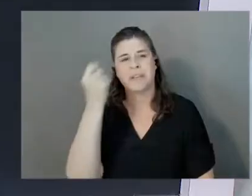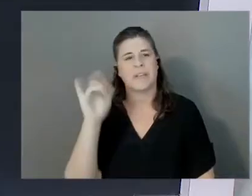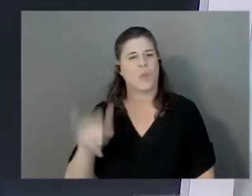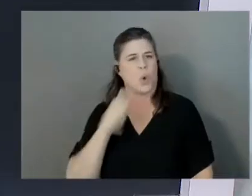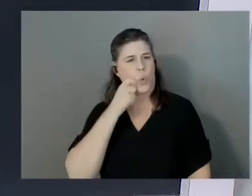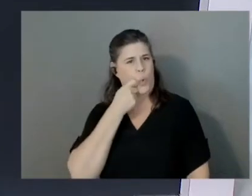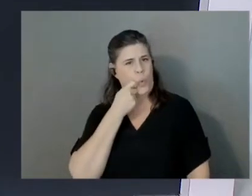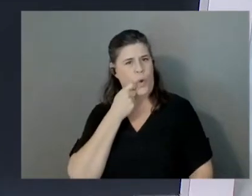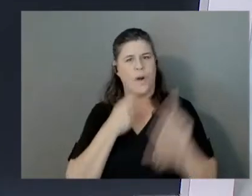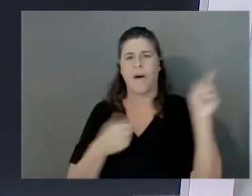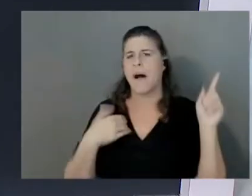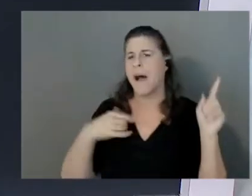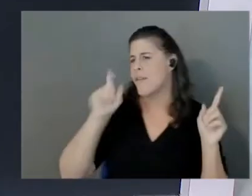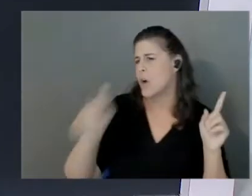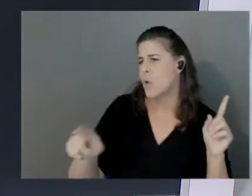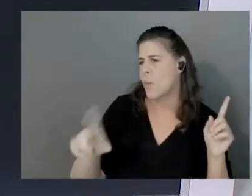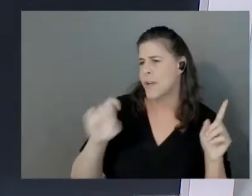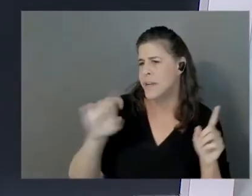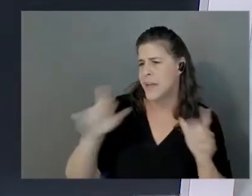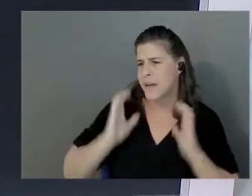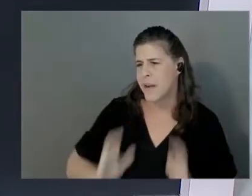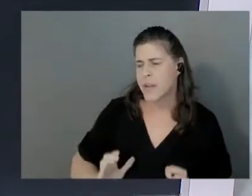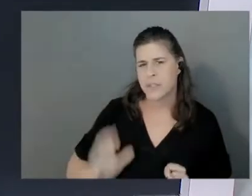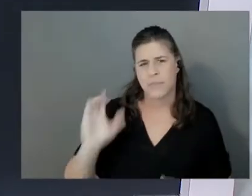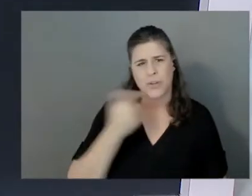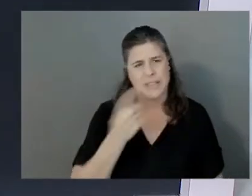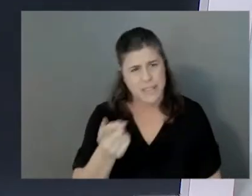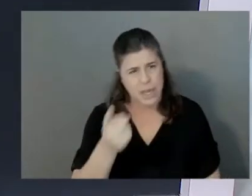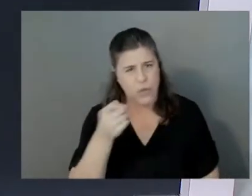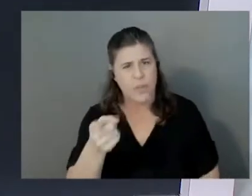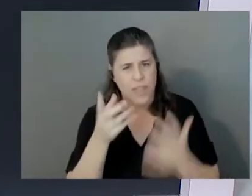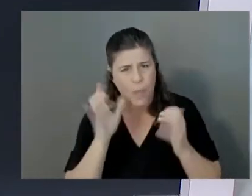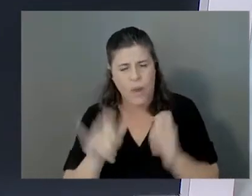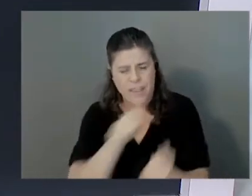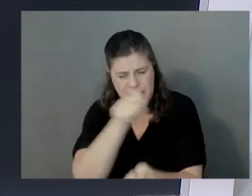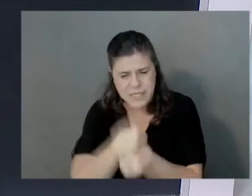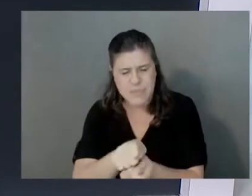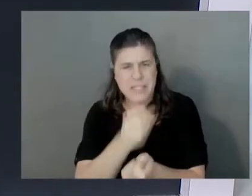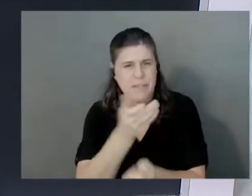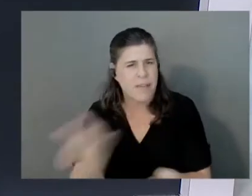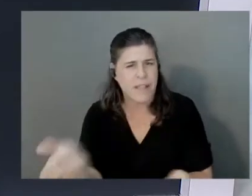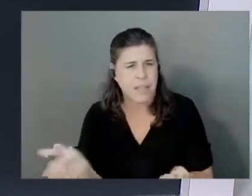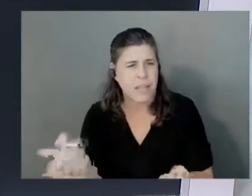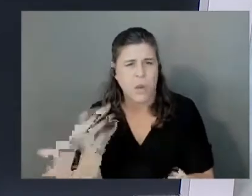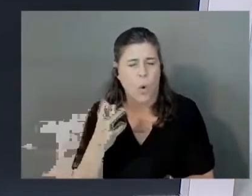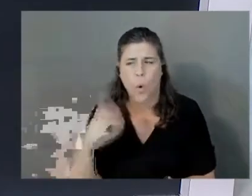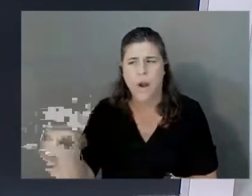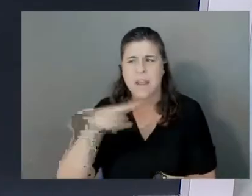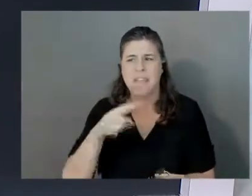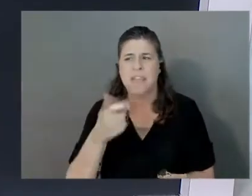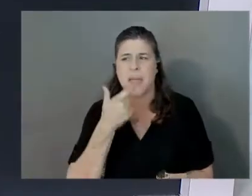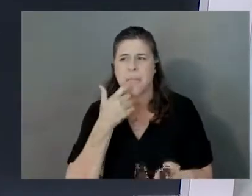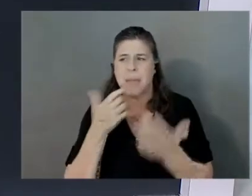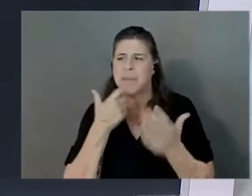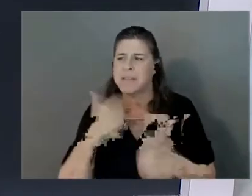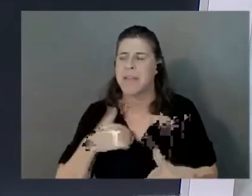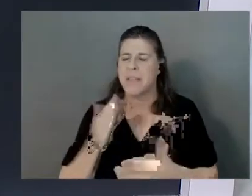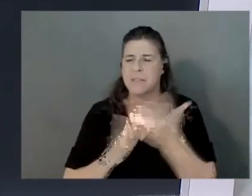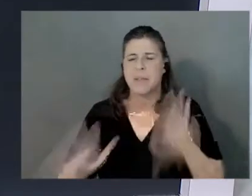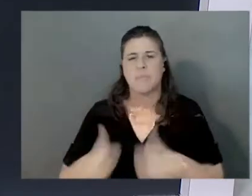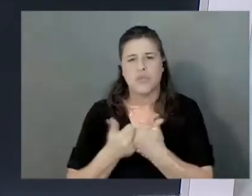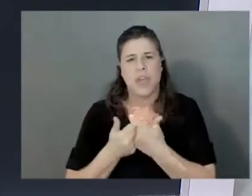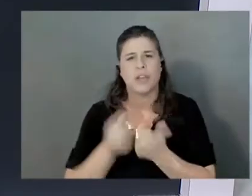have a question. Did customers come and tell you they wanted this specific thing, or did they express some challenges that caused you to build